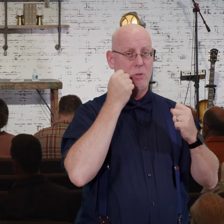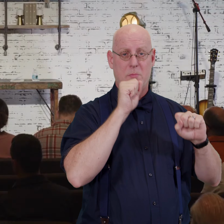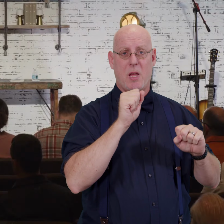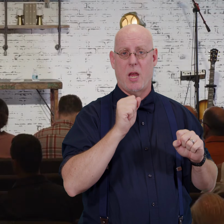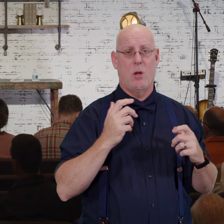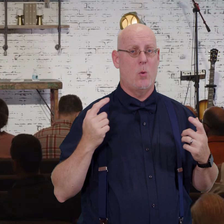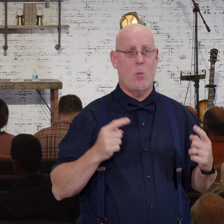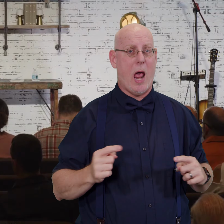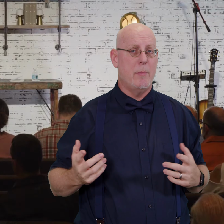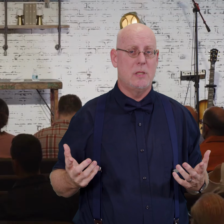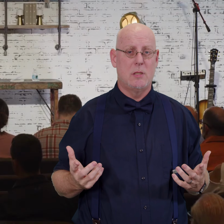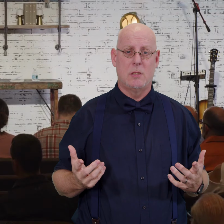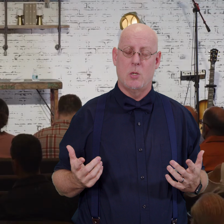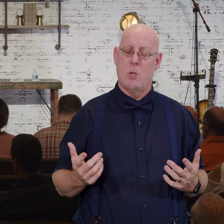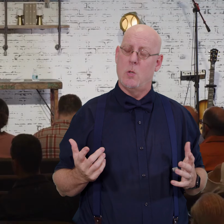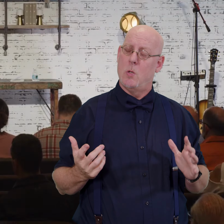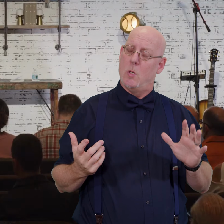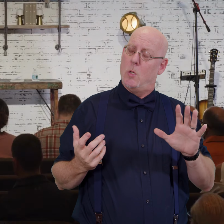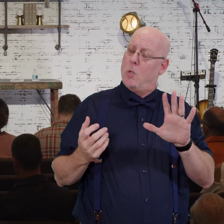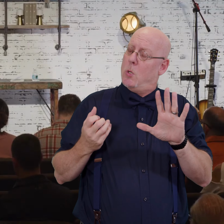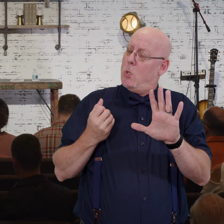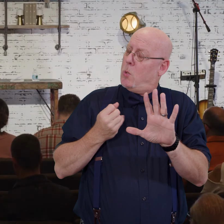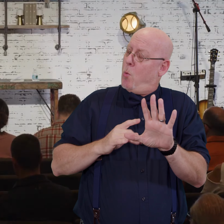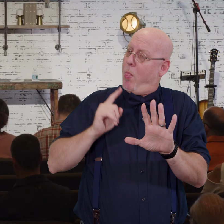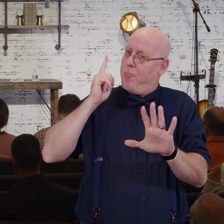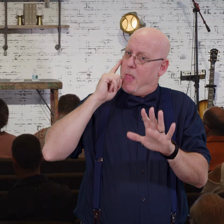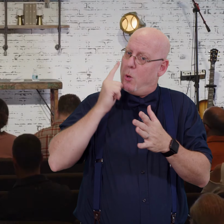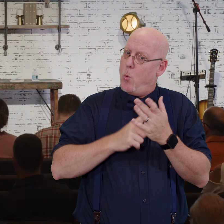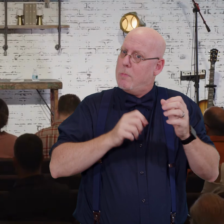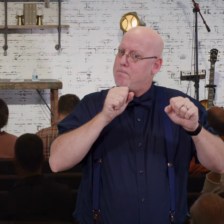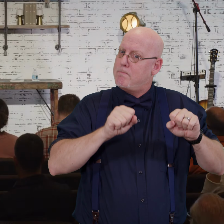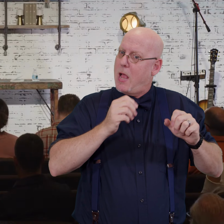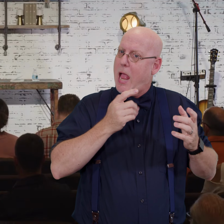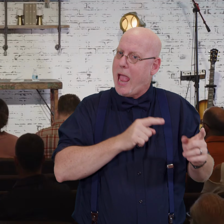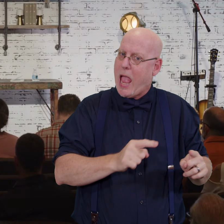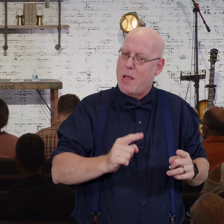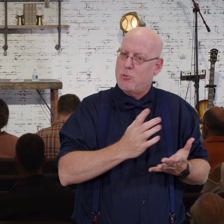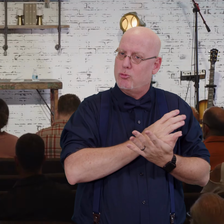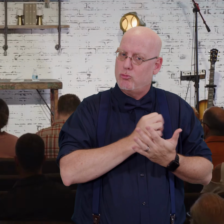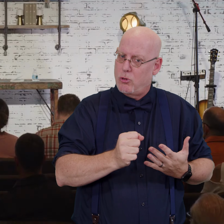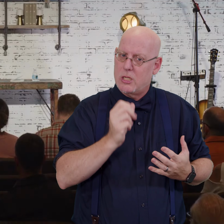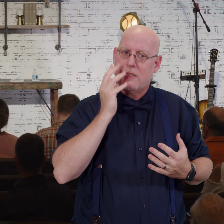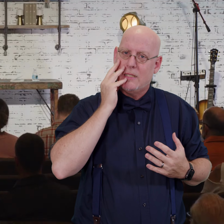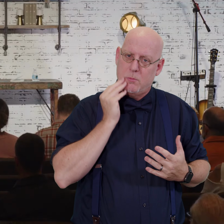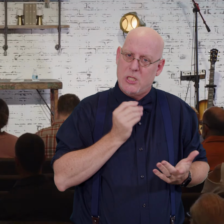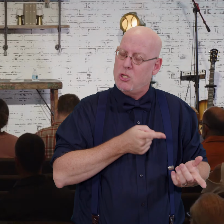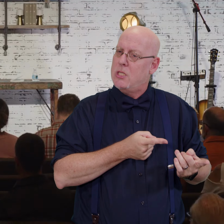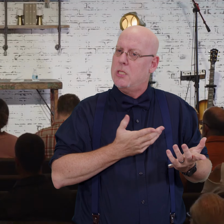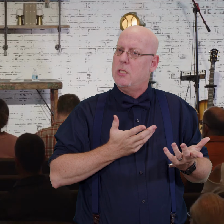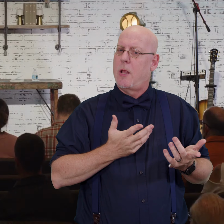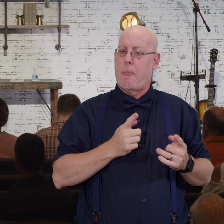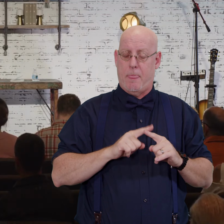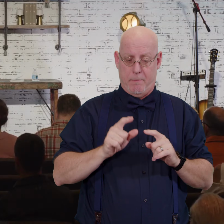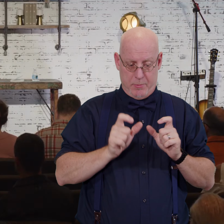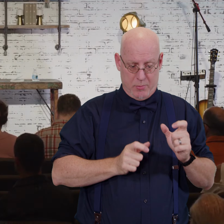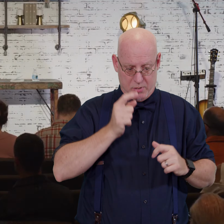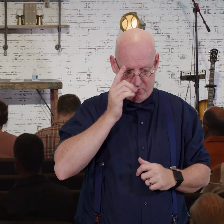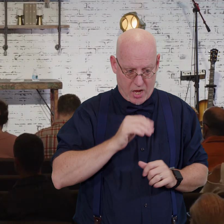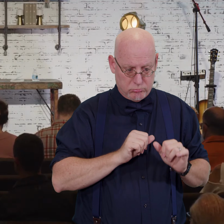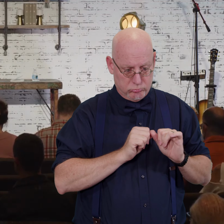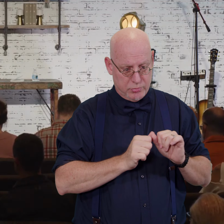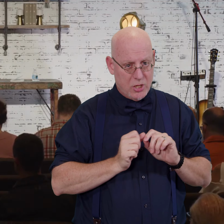disobey. We'd be loath to think of like what would happen, what could happen to her, what destruction she could be met with. And here the people of